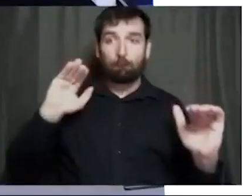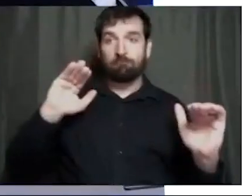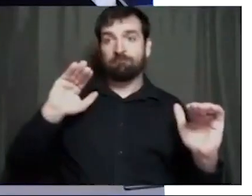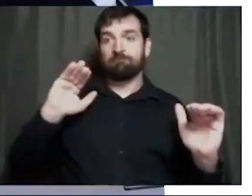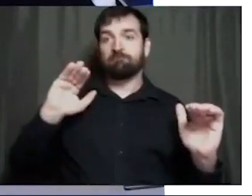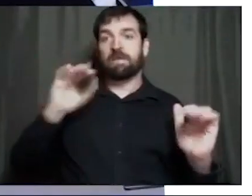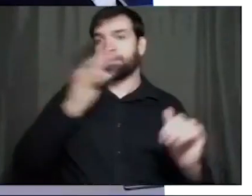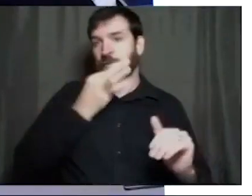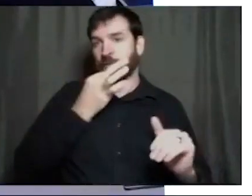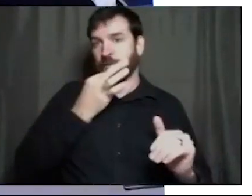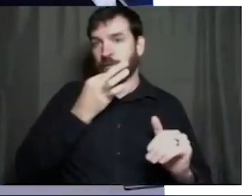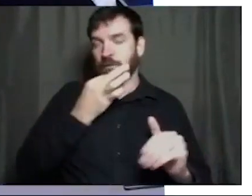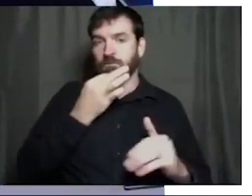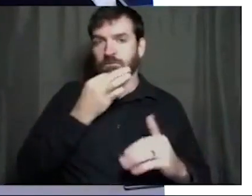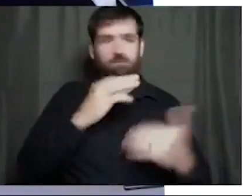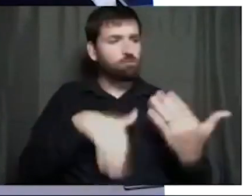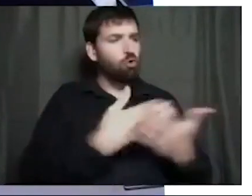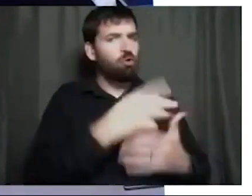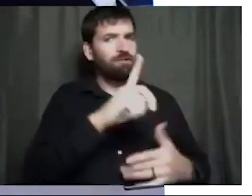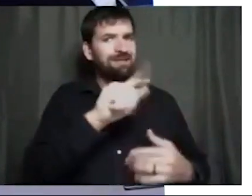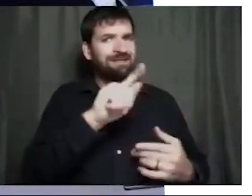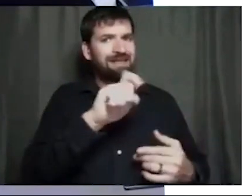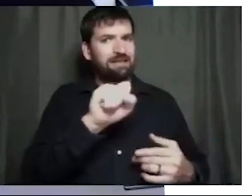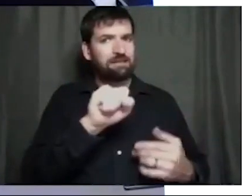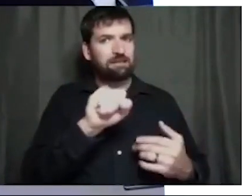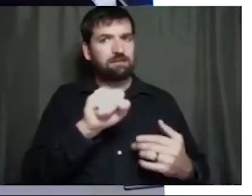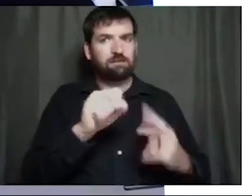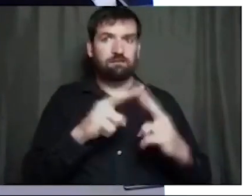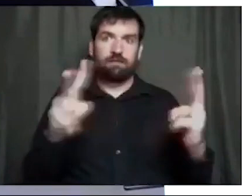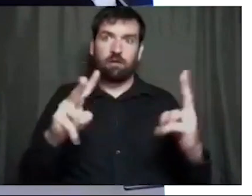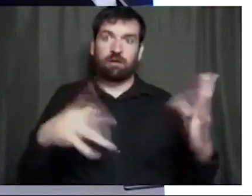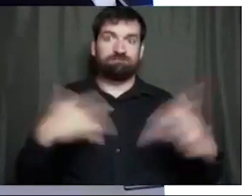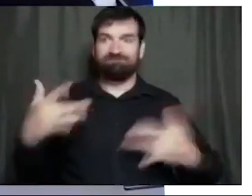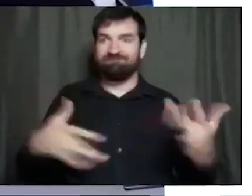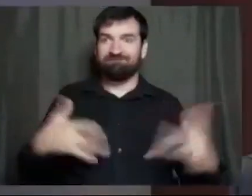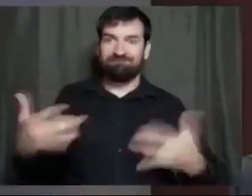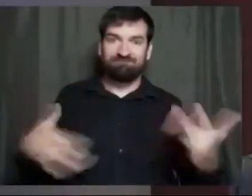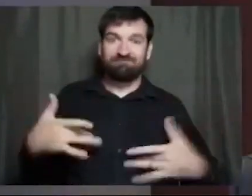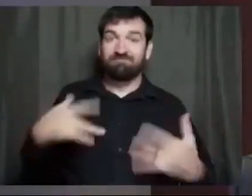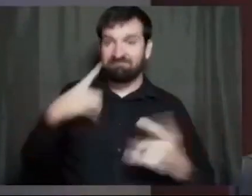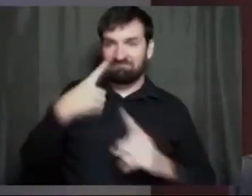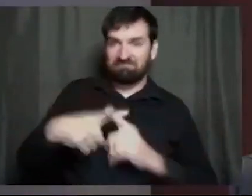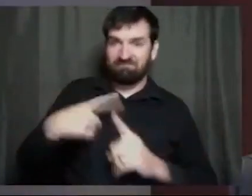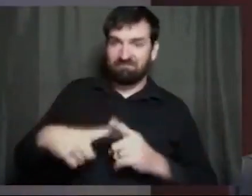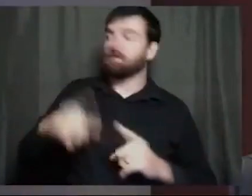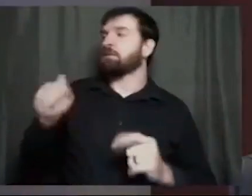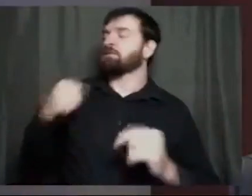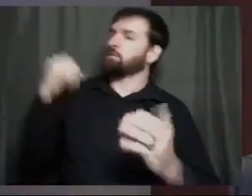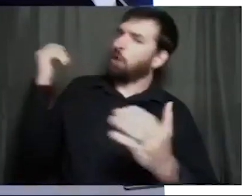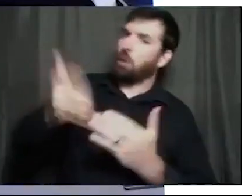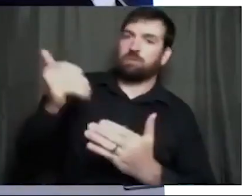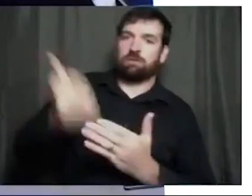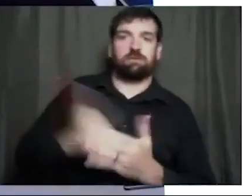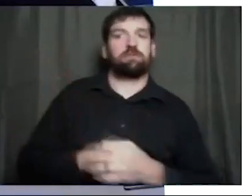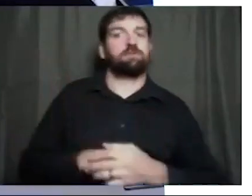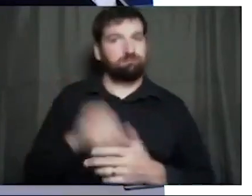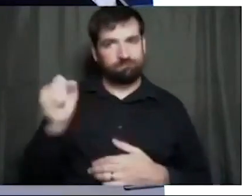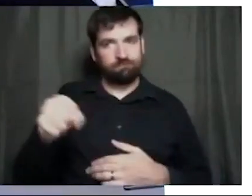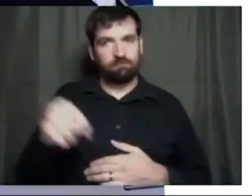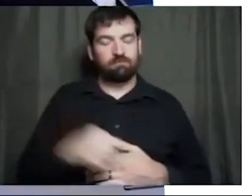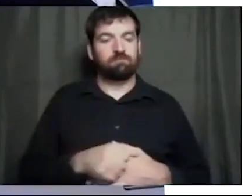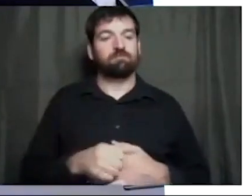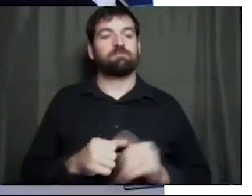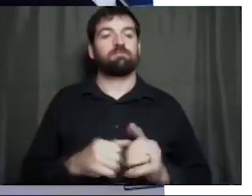those dates that you mentioned is very encouraging. That means very encouraging. Coming soon. We are so close. We are so close. Okay, so I want to